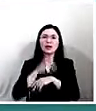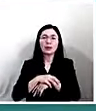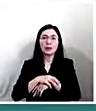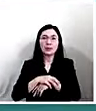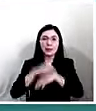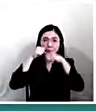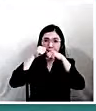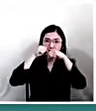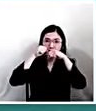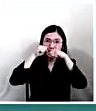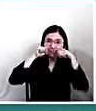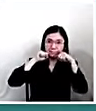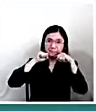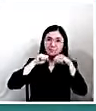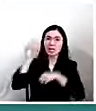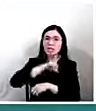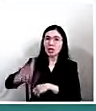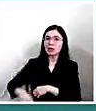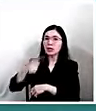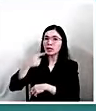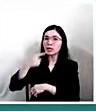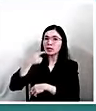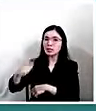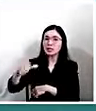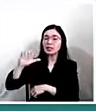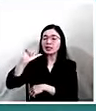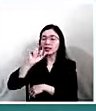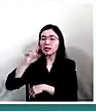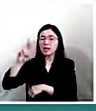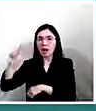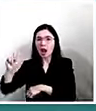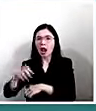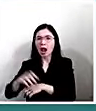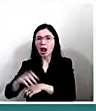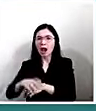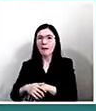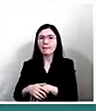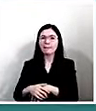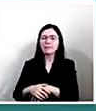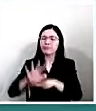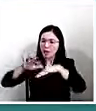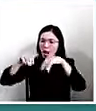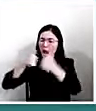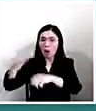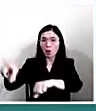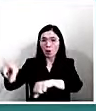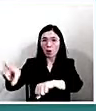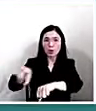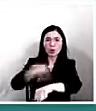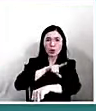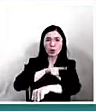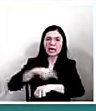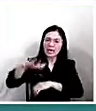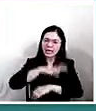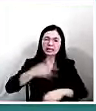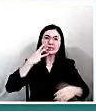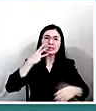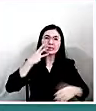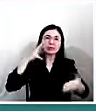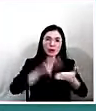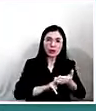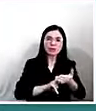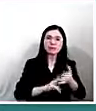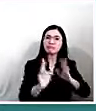and Aaron, "How long will this wicked assembly grumble against me? I have heard